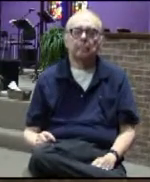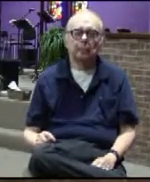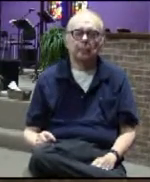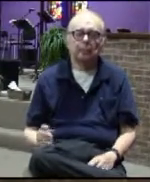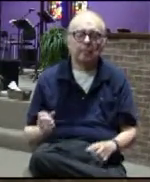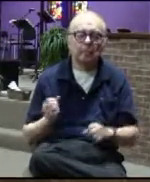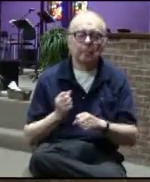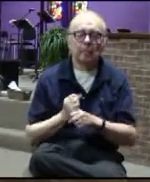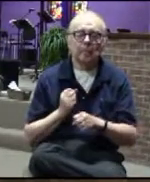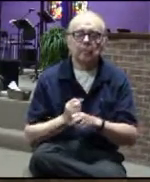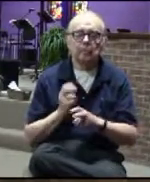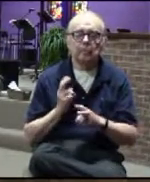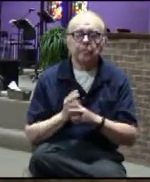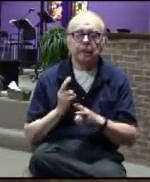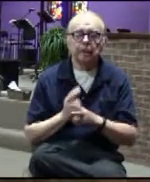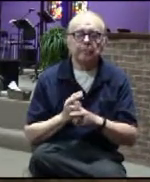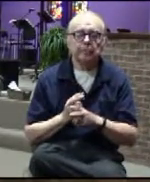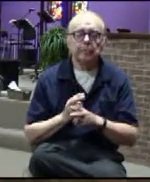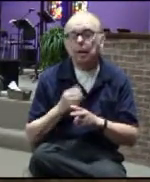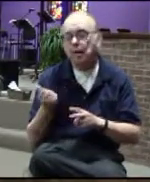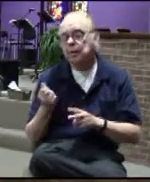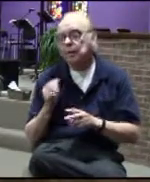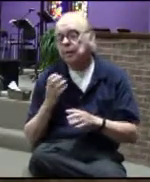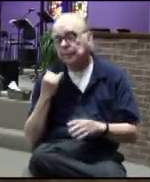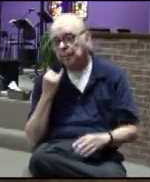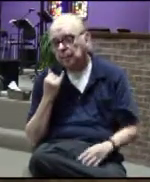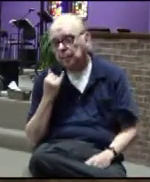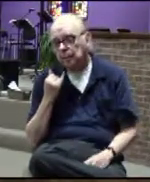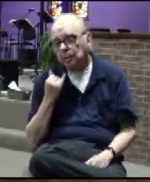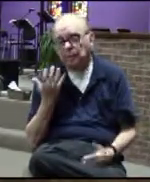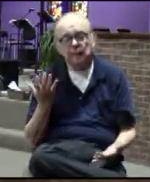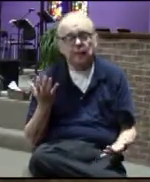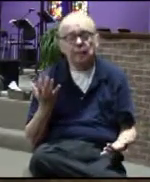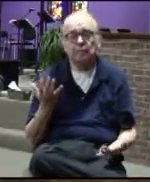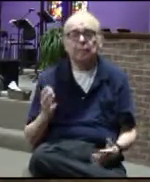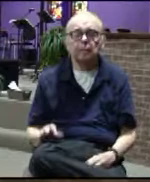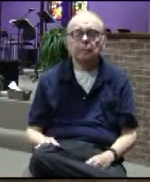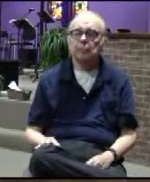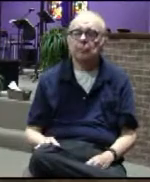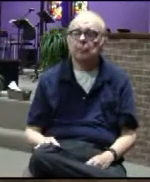would you keep your Verizon phone? or your T-Mobile?